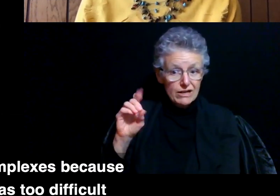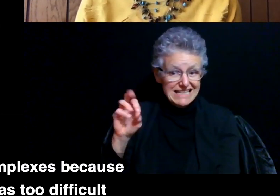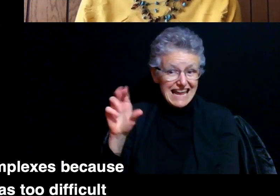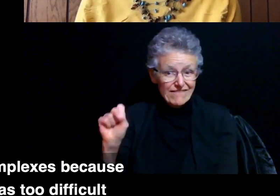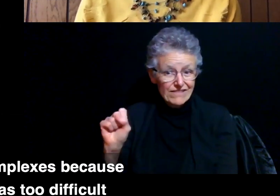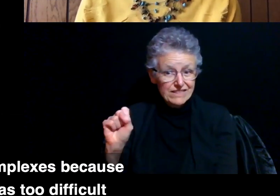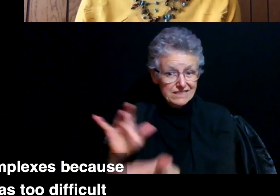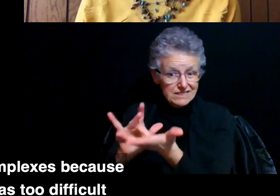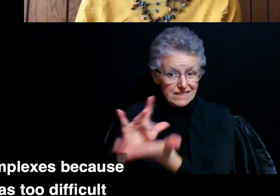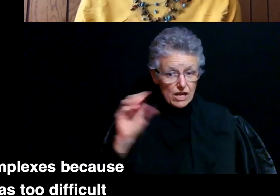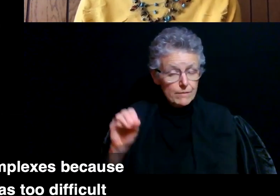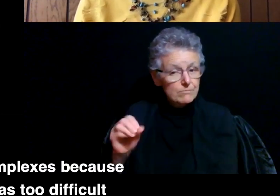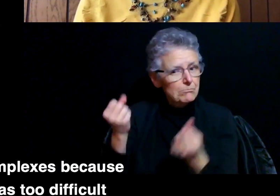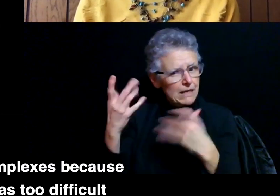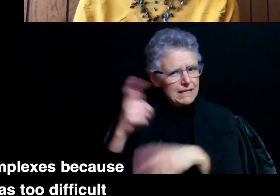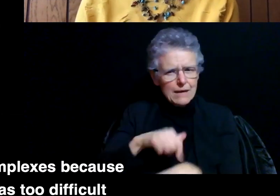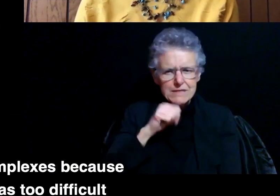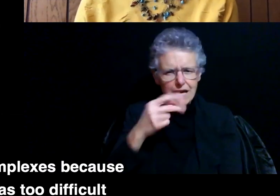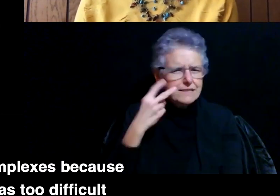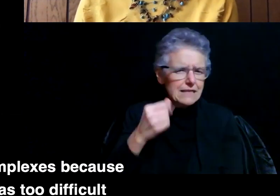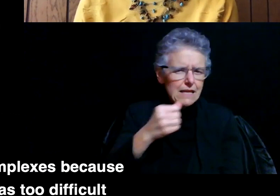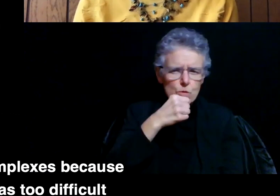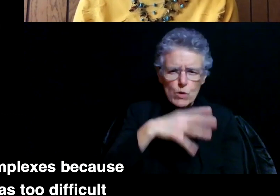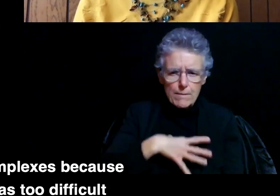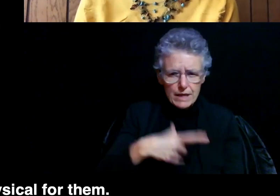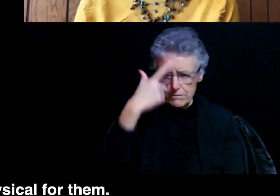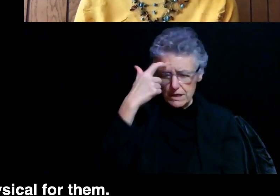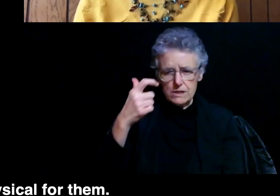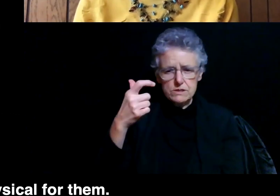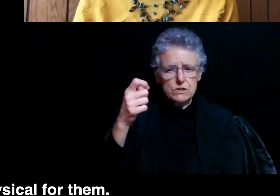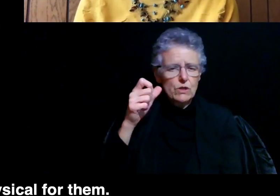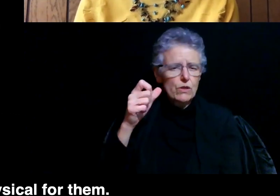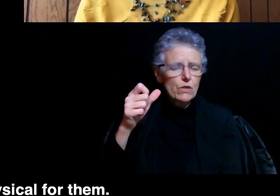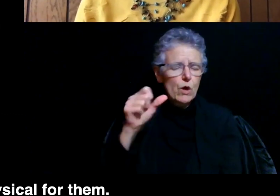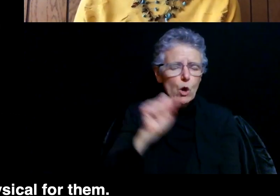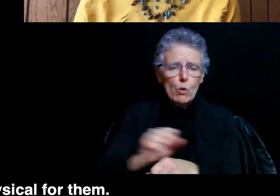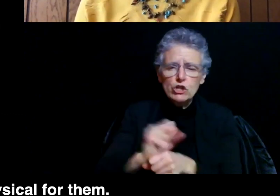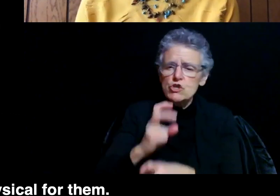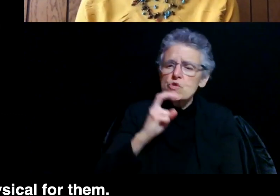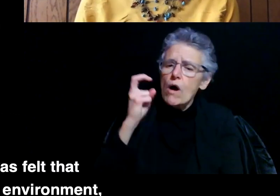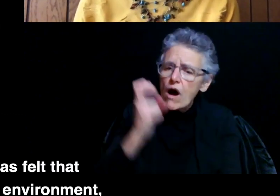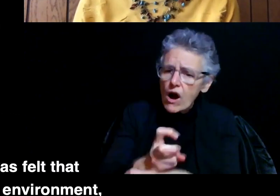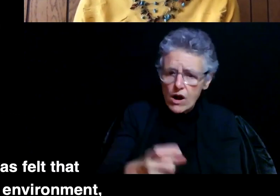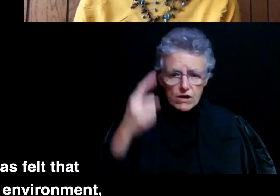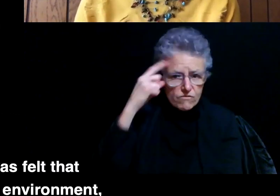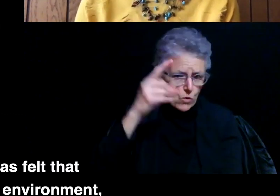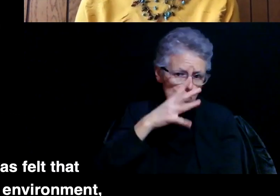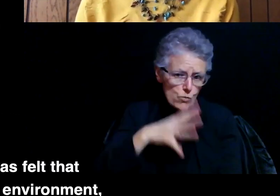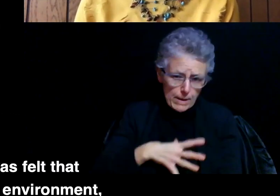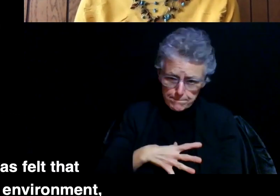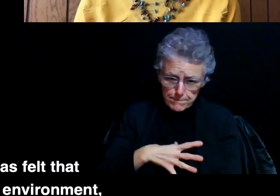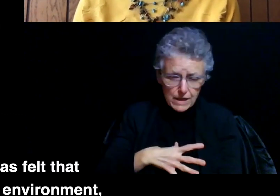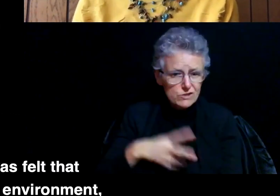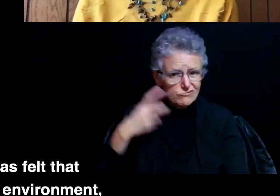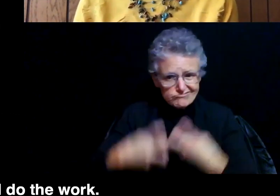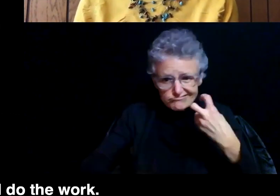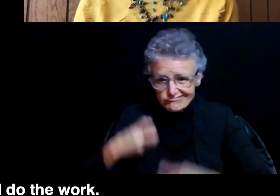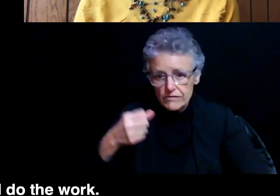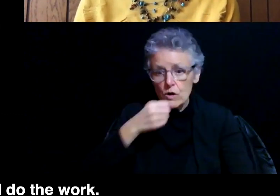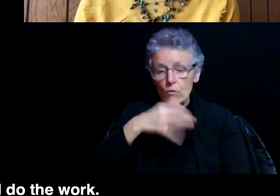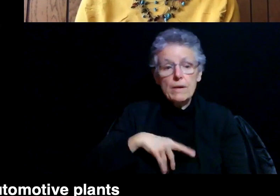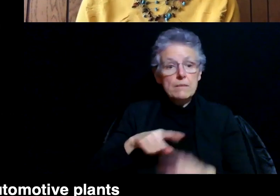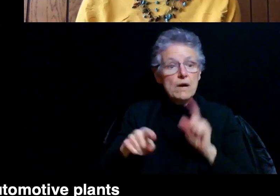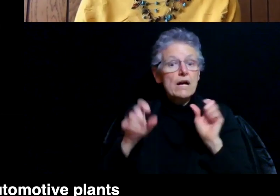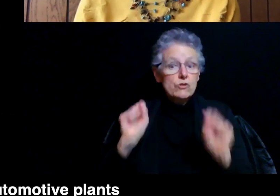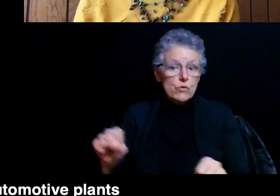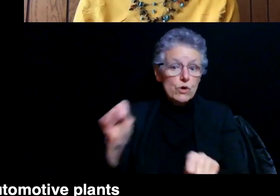in factory complexes because the work was too difficult and too physical for them. But it was felt that within this environment, they could do the